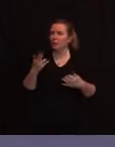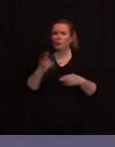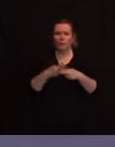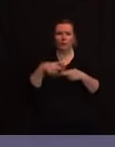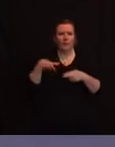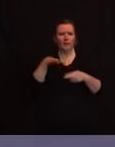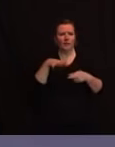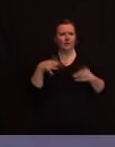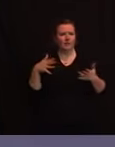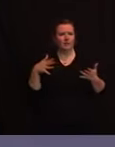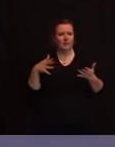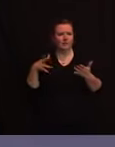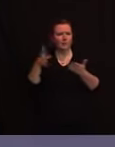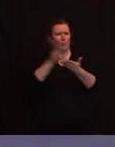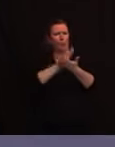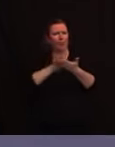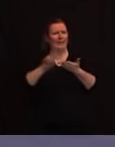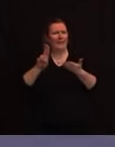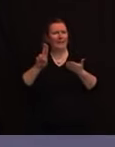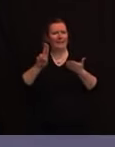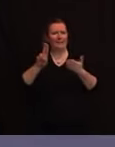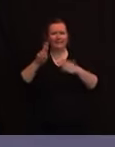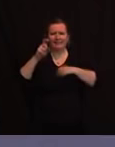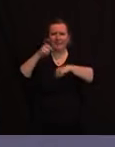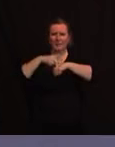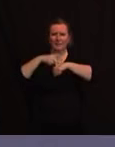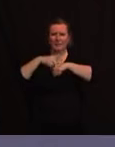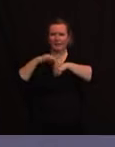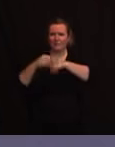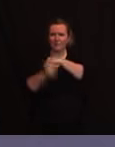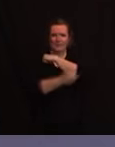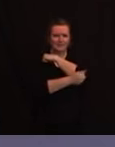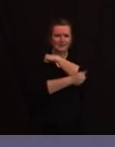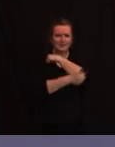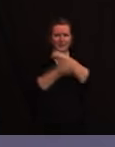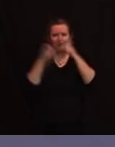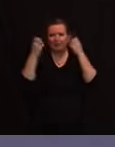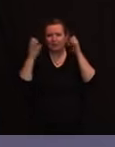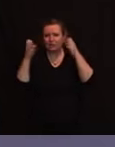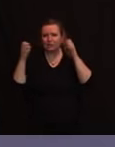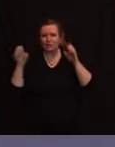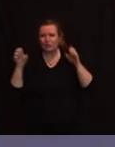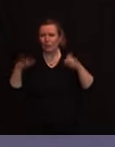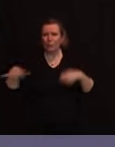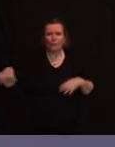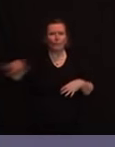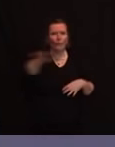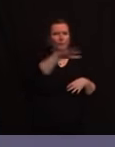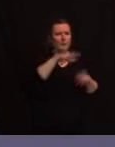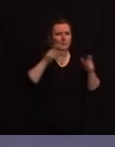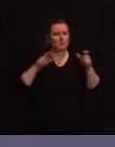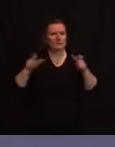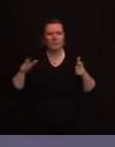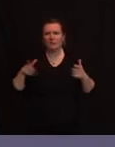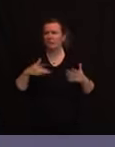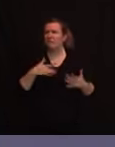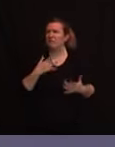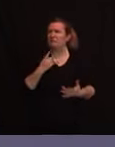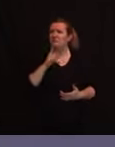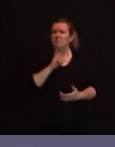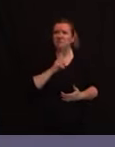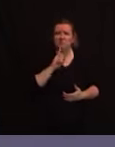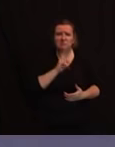seasons, we've also got members of our state and our community who are alone and feeling that loneliness,